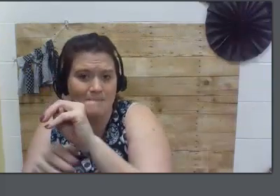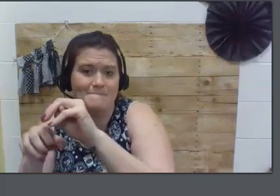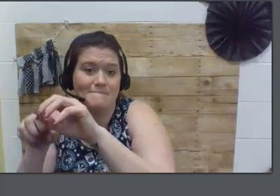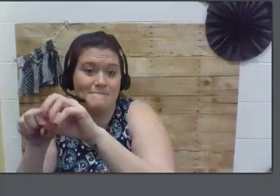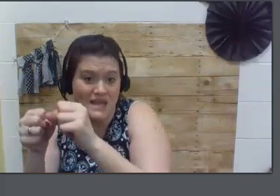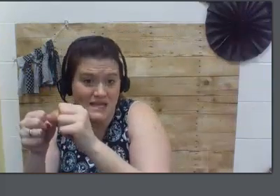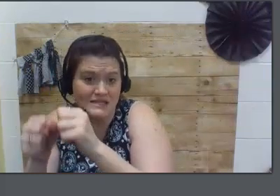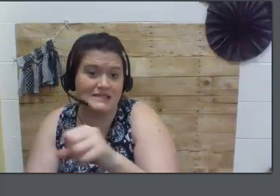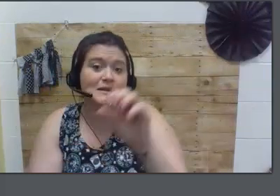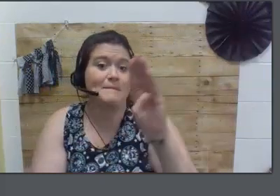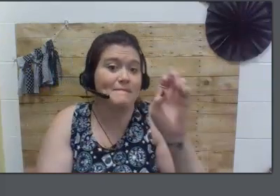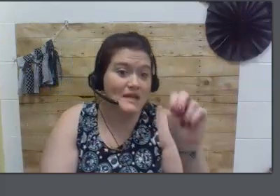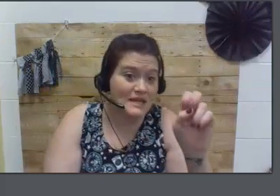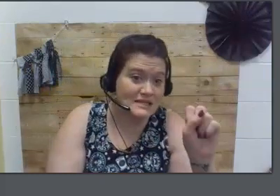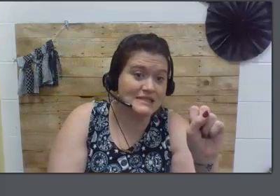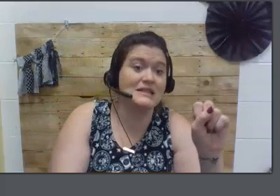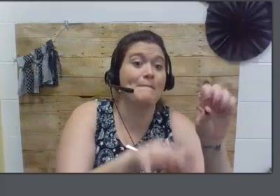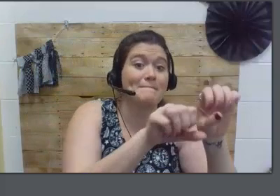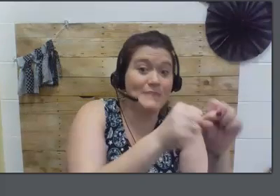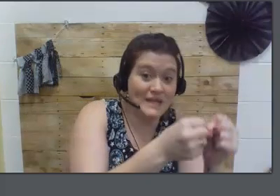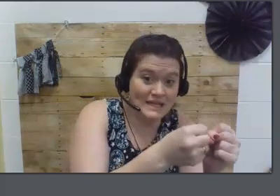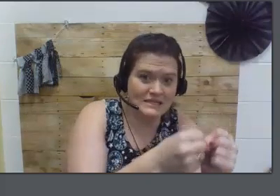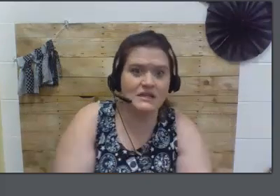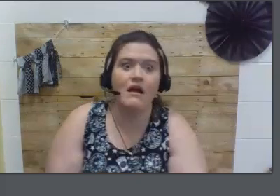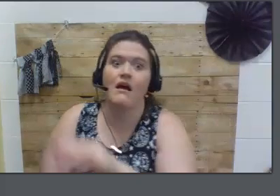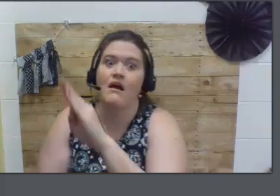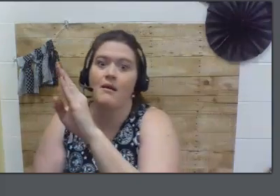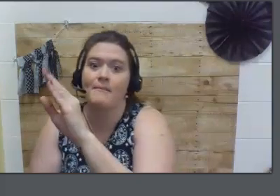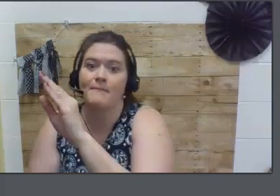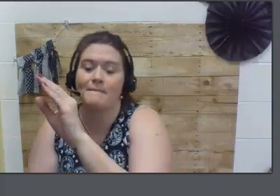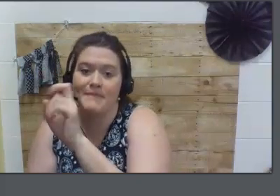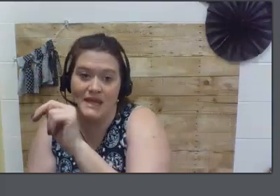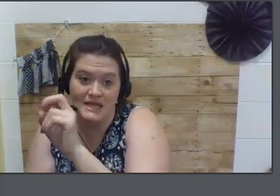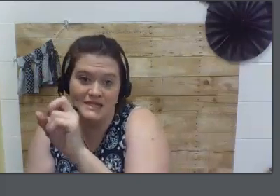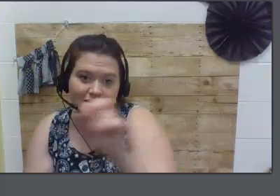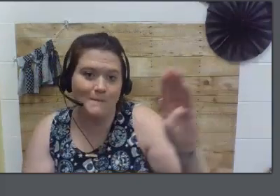Bims, bends, bends, bends.